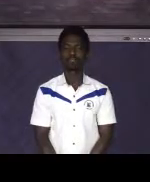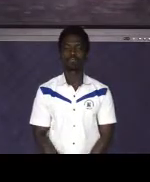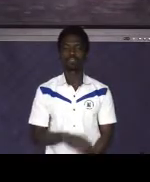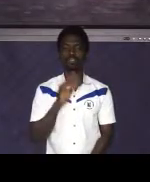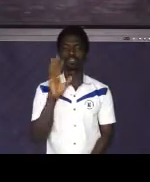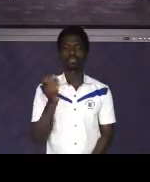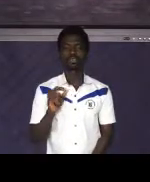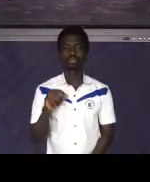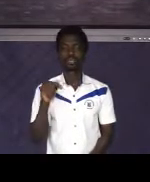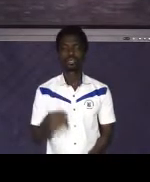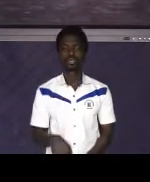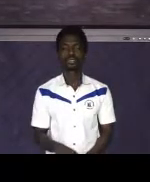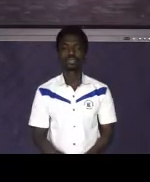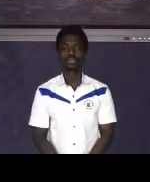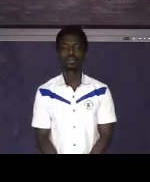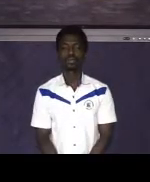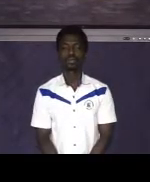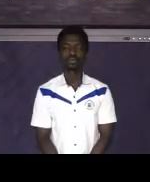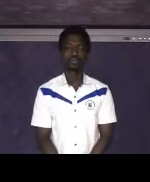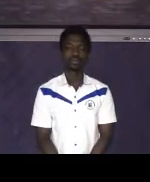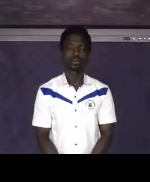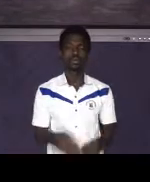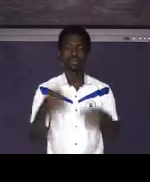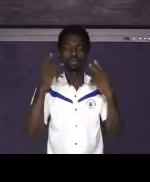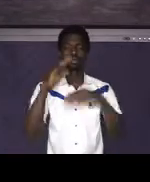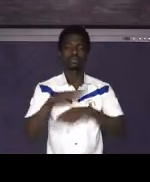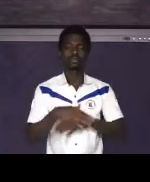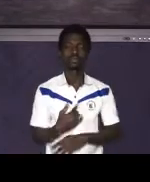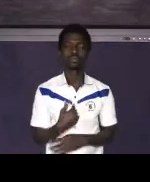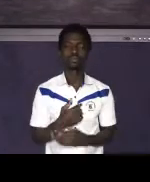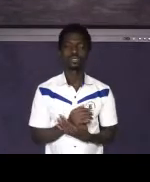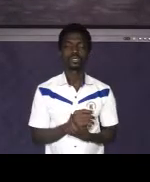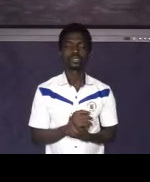Your pens down. Eyes on me.